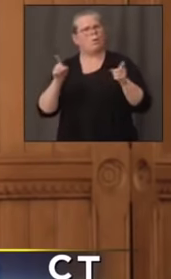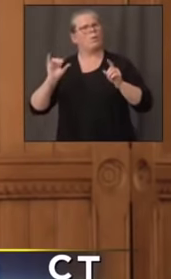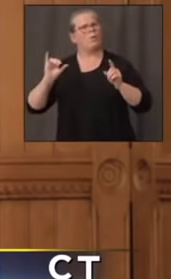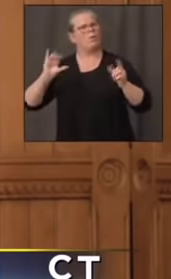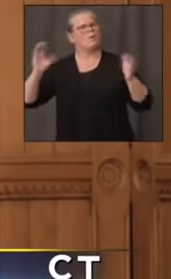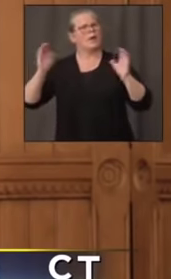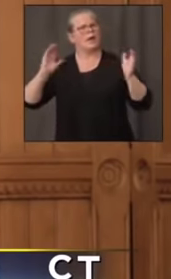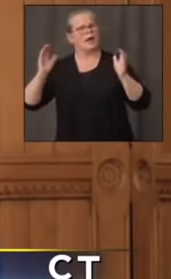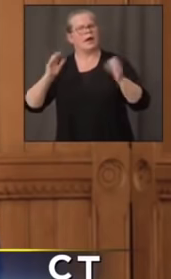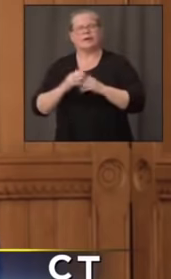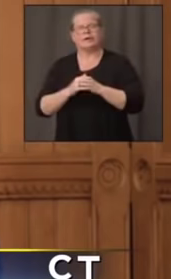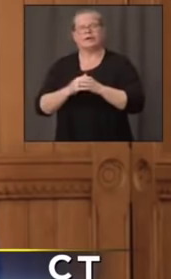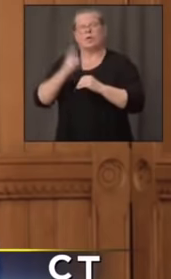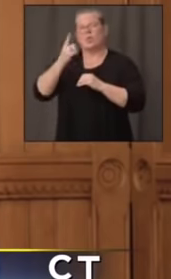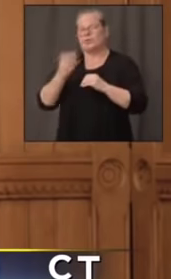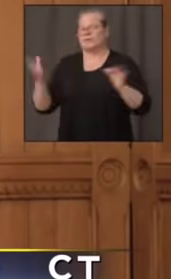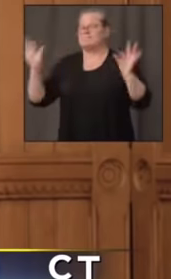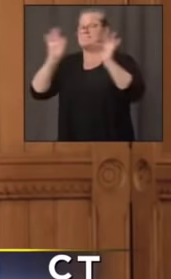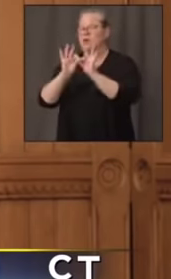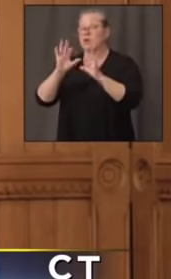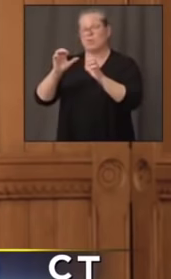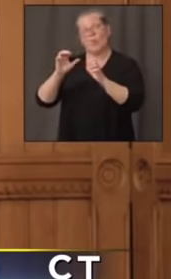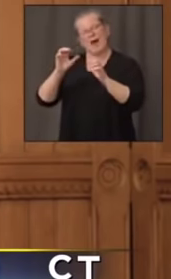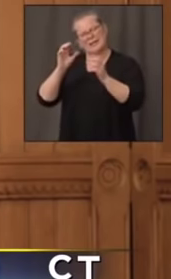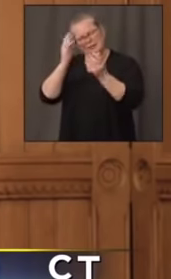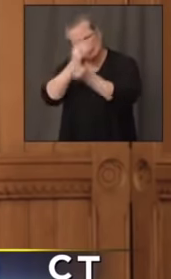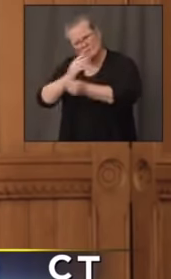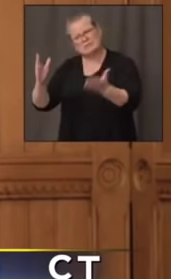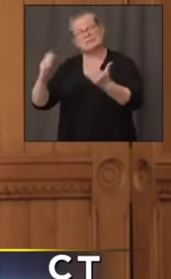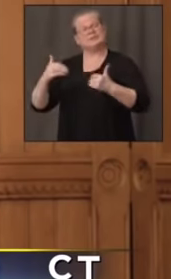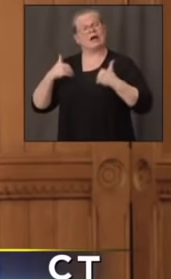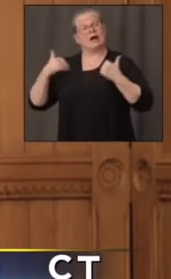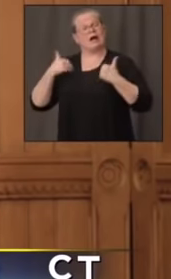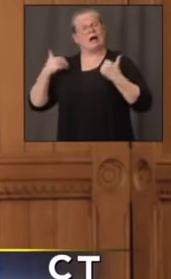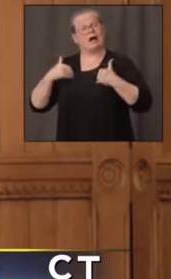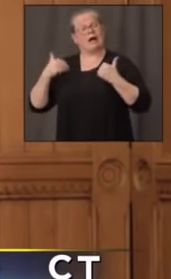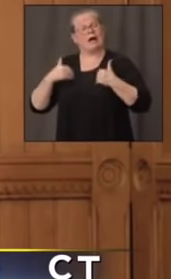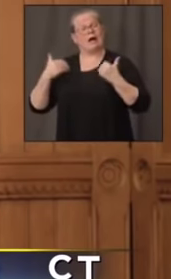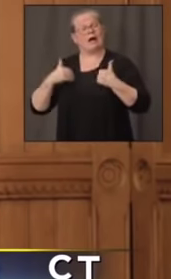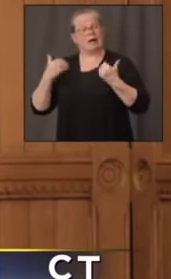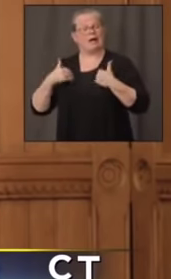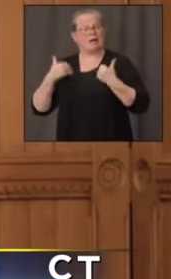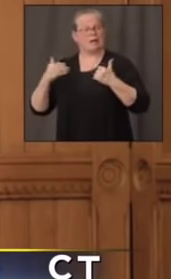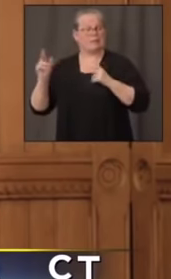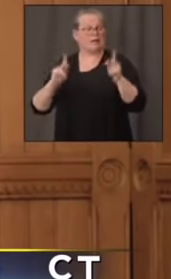younger generations, which we know in other states in particular, the compliance is a challenge.